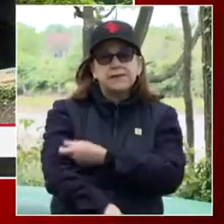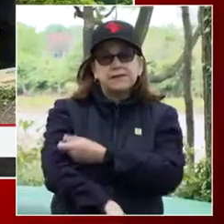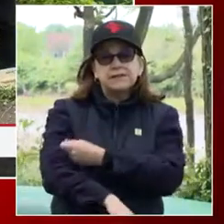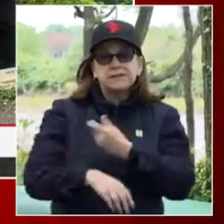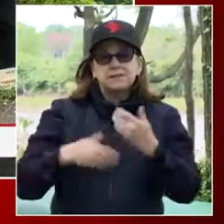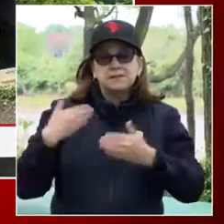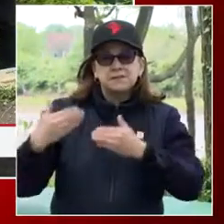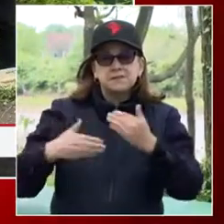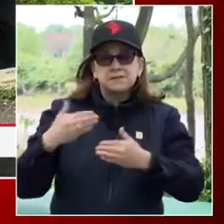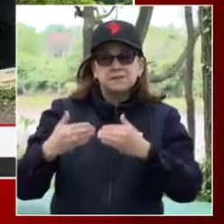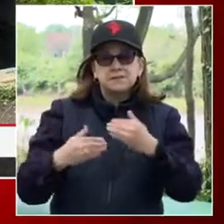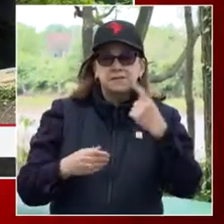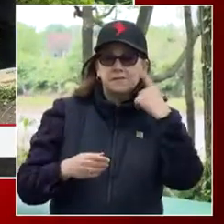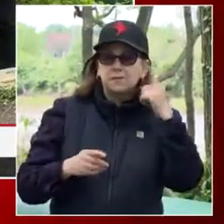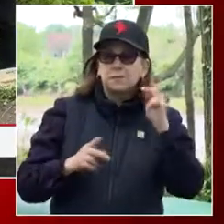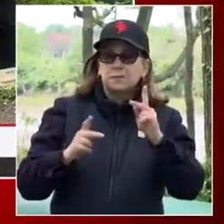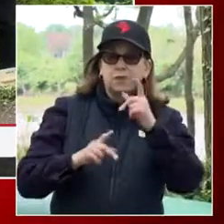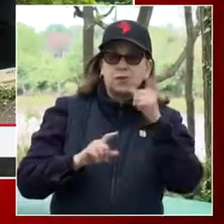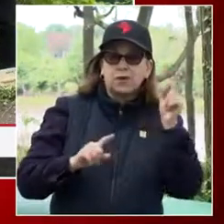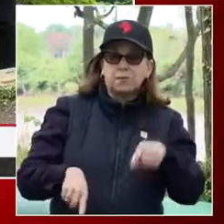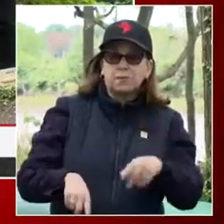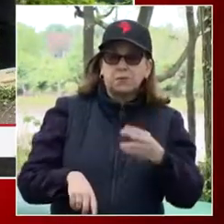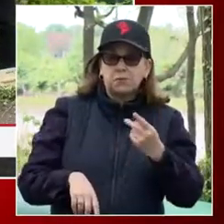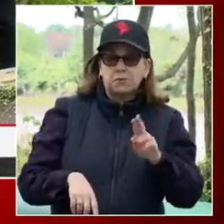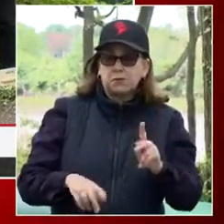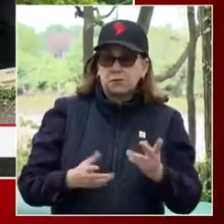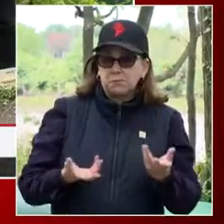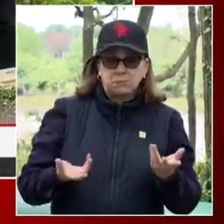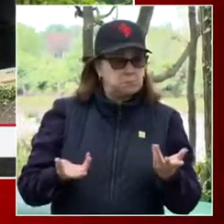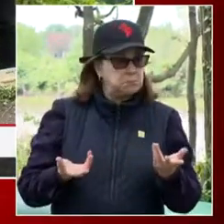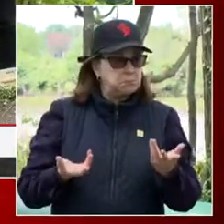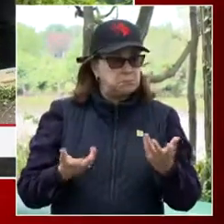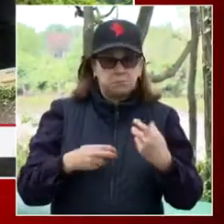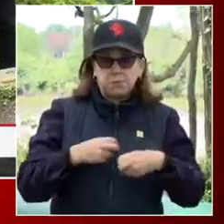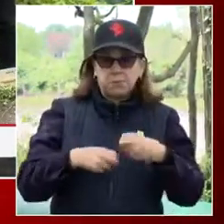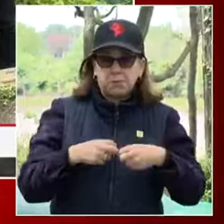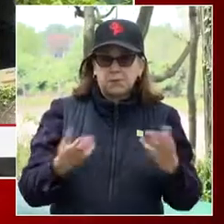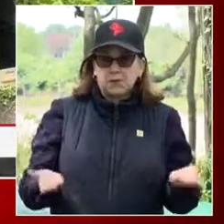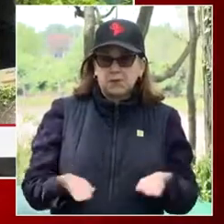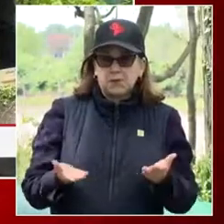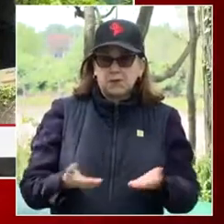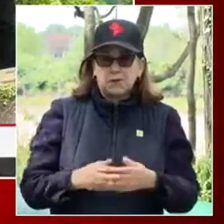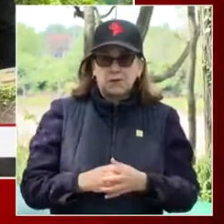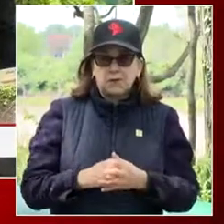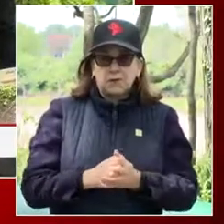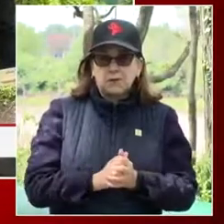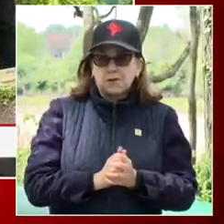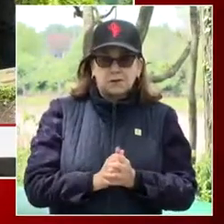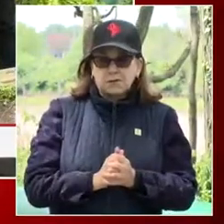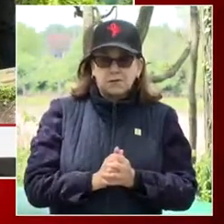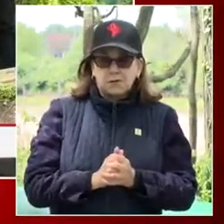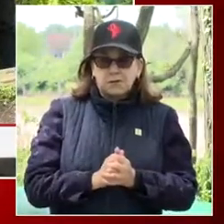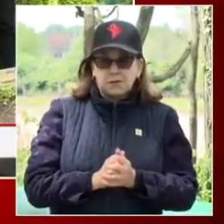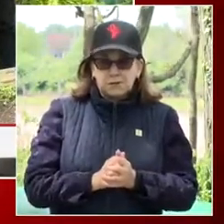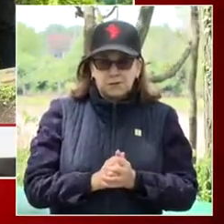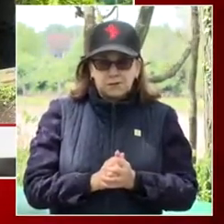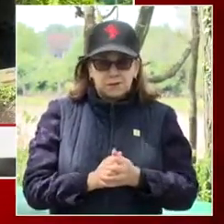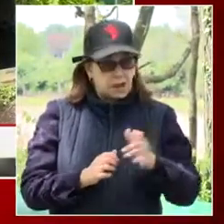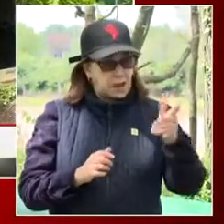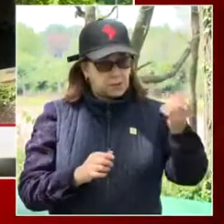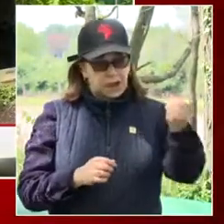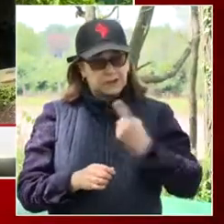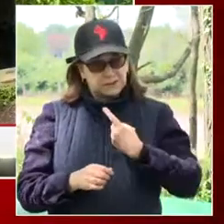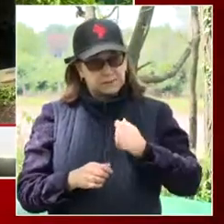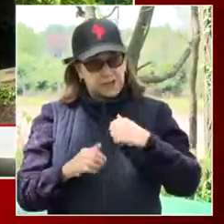the pre-registration list and as the vaccine is more widely available? So the question is, how do I expect the visitors to change? Right.